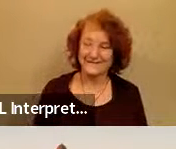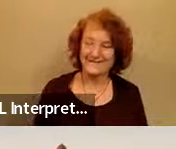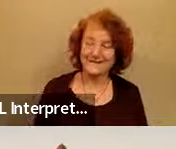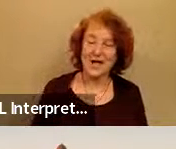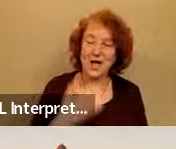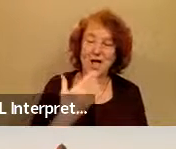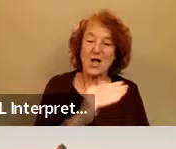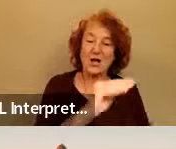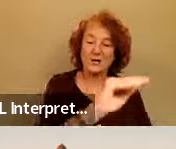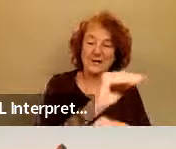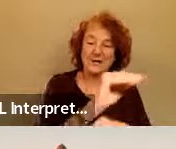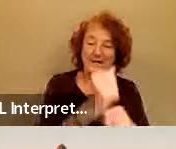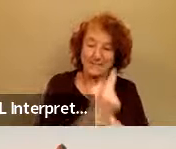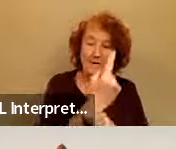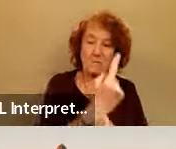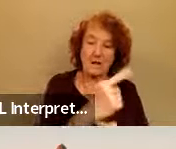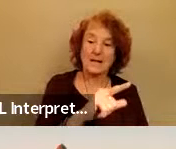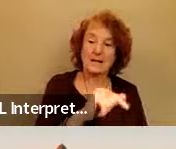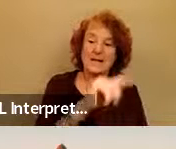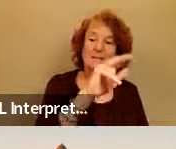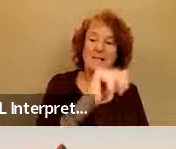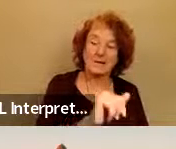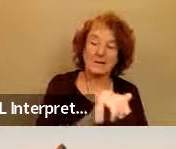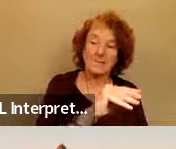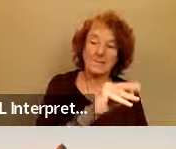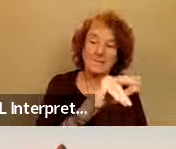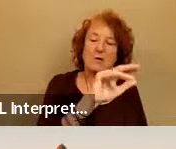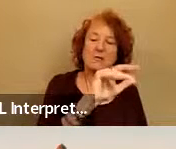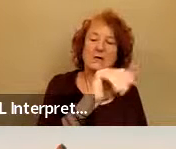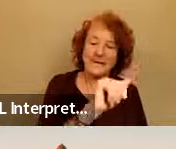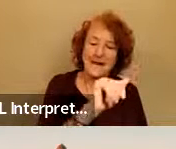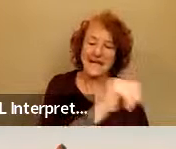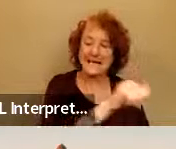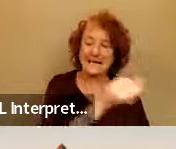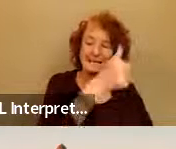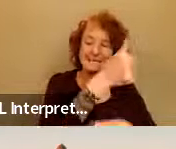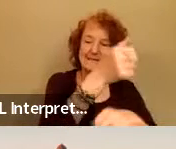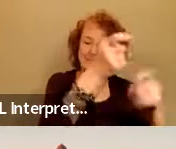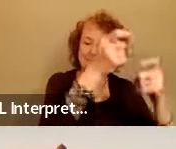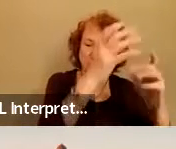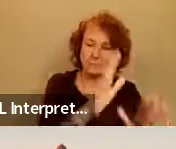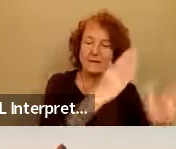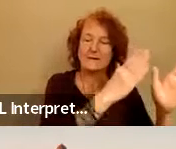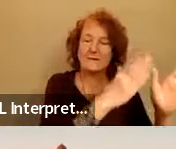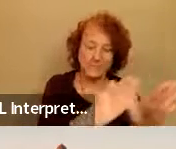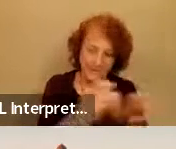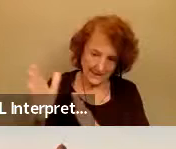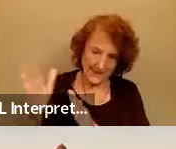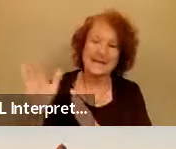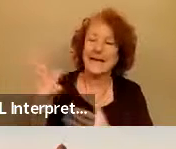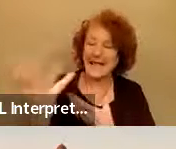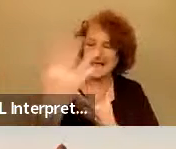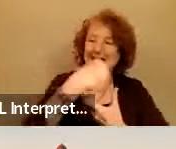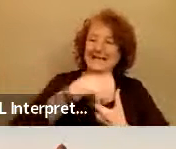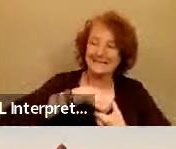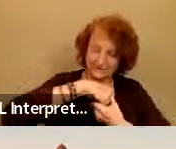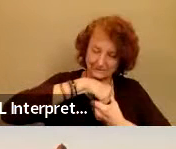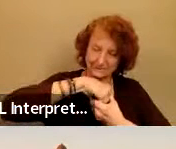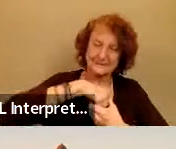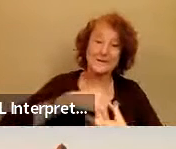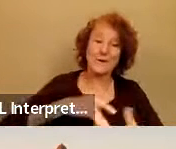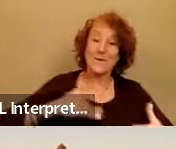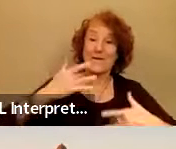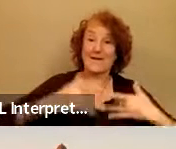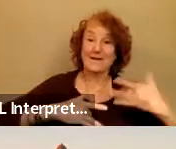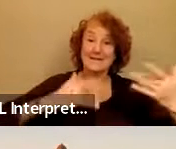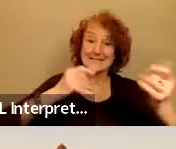Good evening, everyone. I'm Lara Marita. I'm Senior Director for Planning and for Community Planning and Engagement. We are excited to be